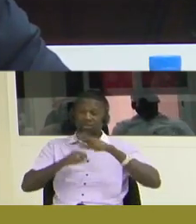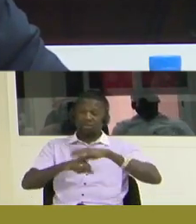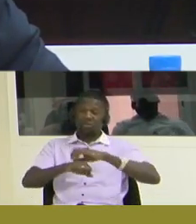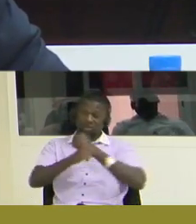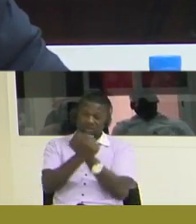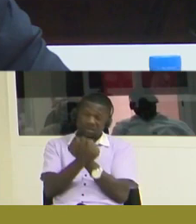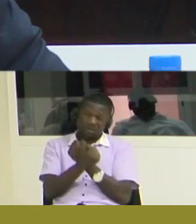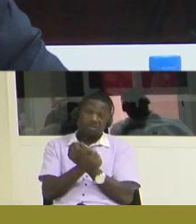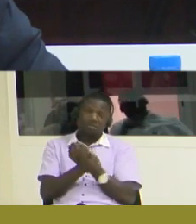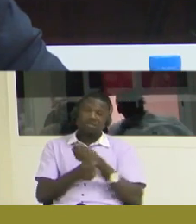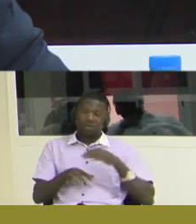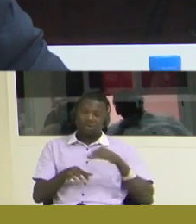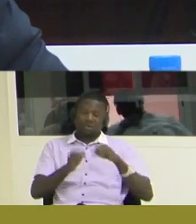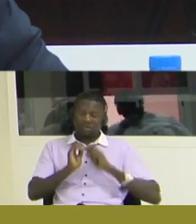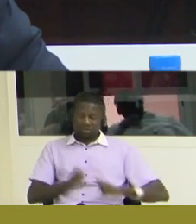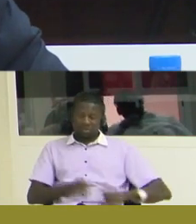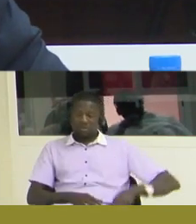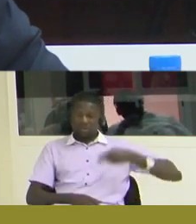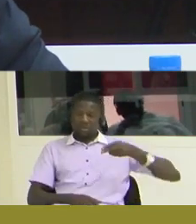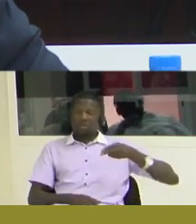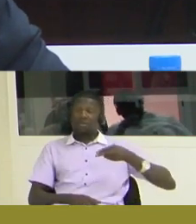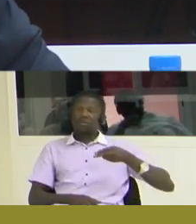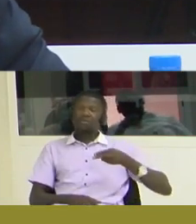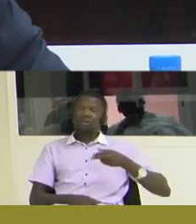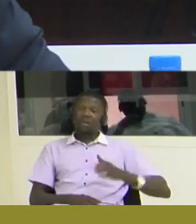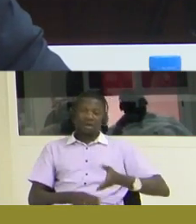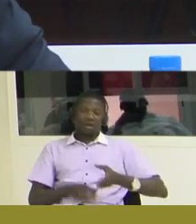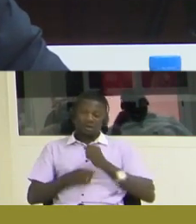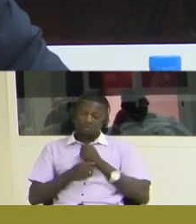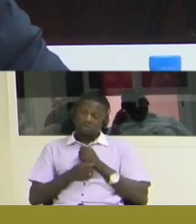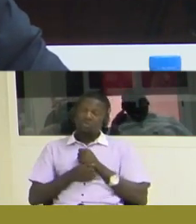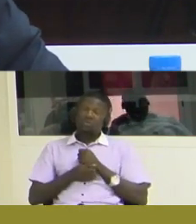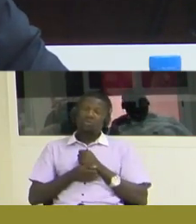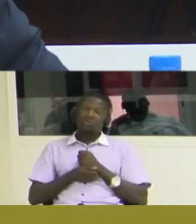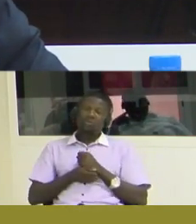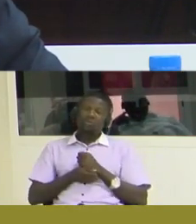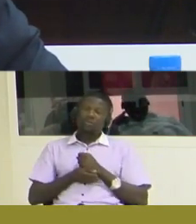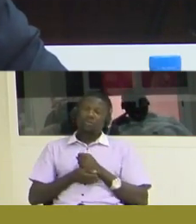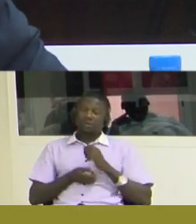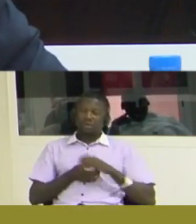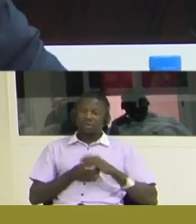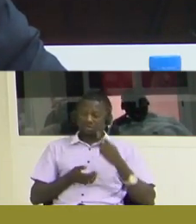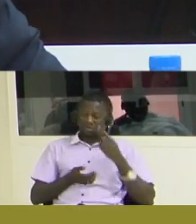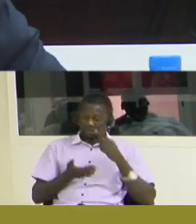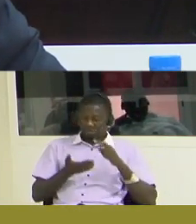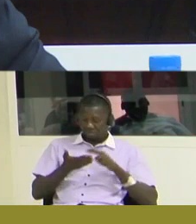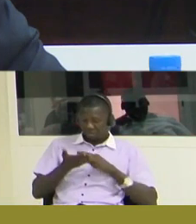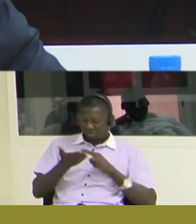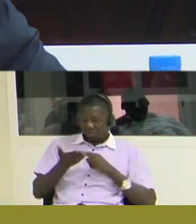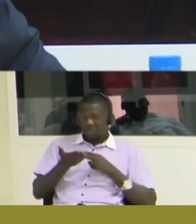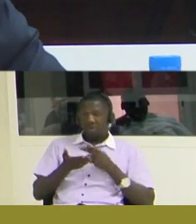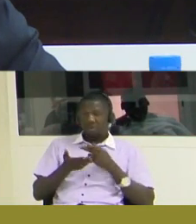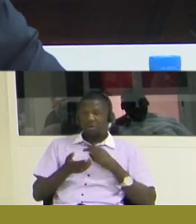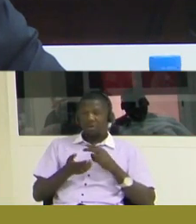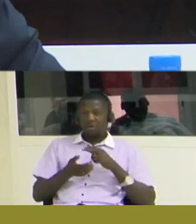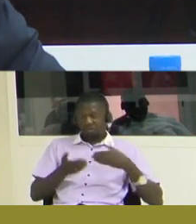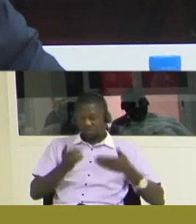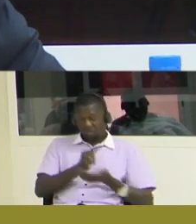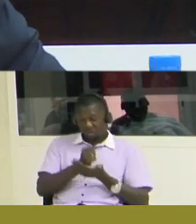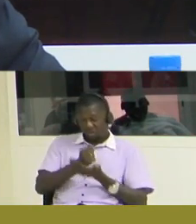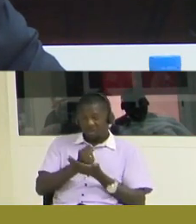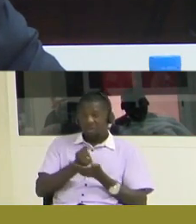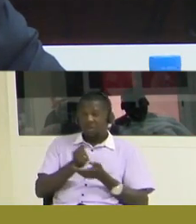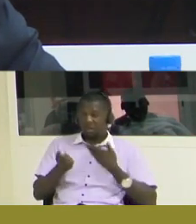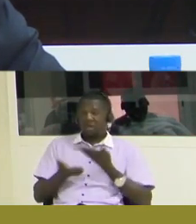pistol I took his pistol out of his holster and I found that there was around in the chamber